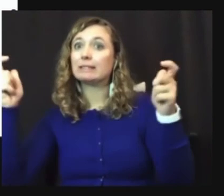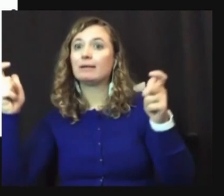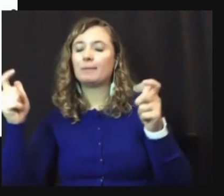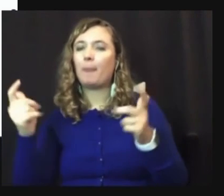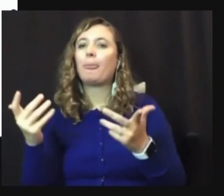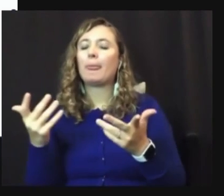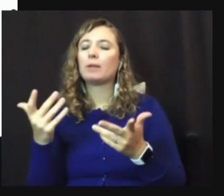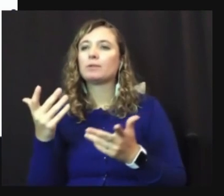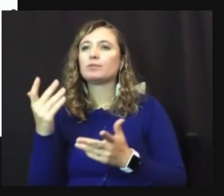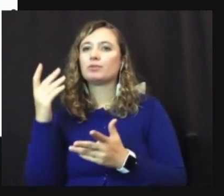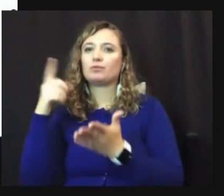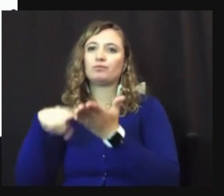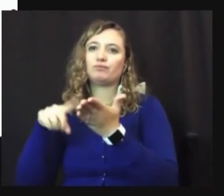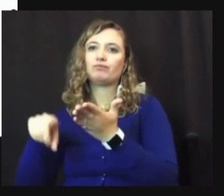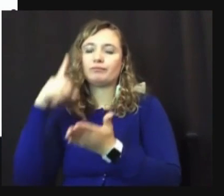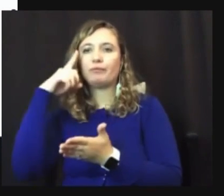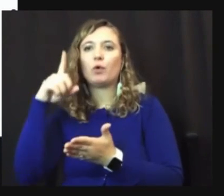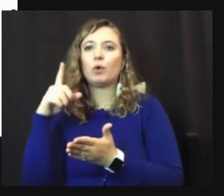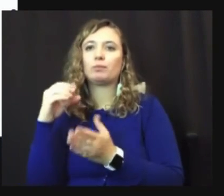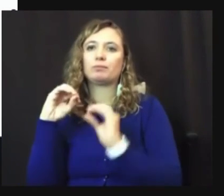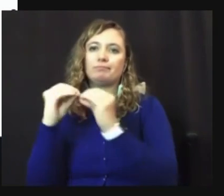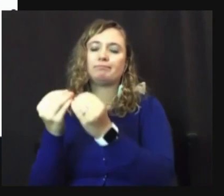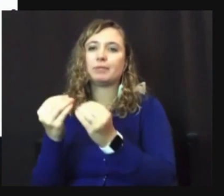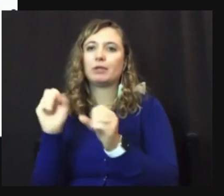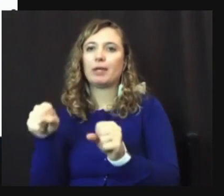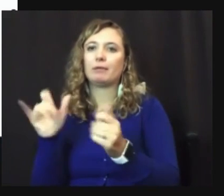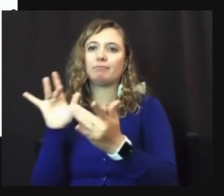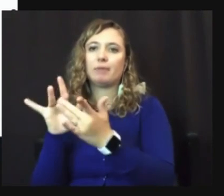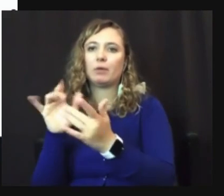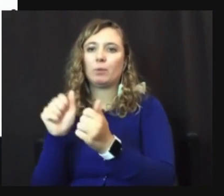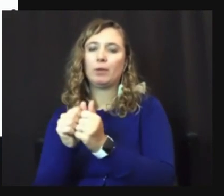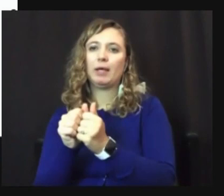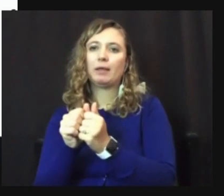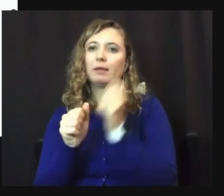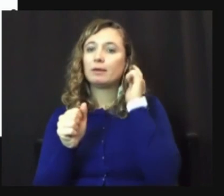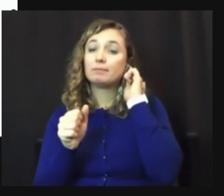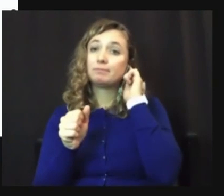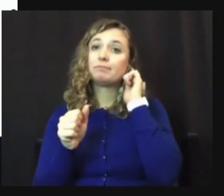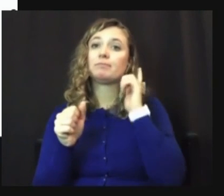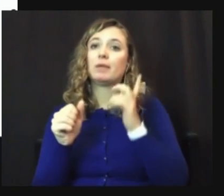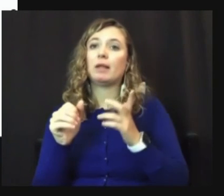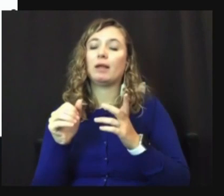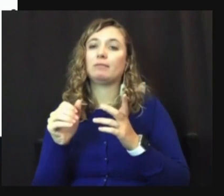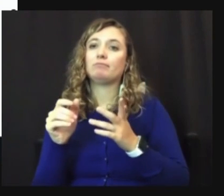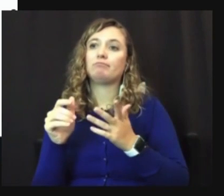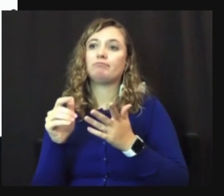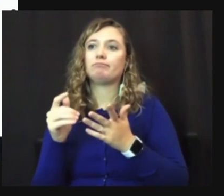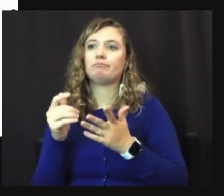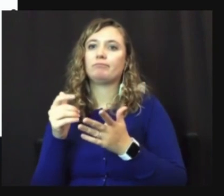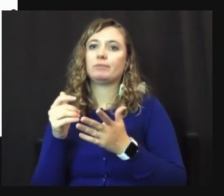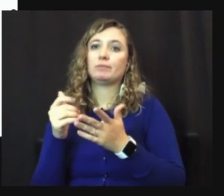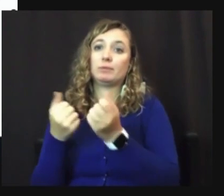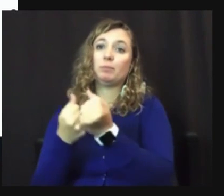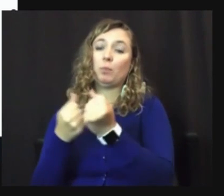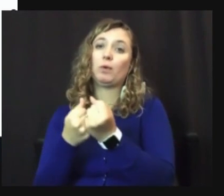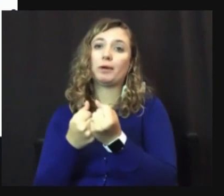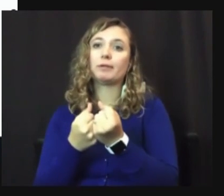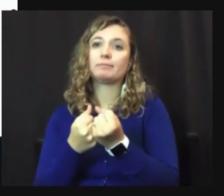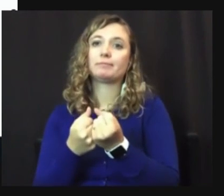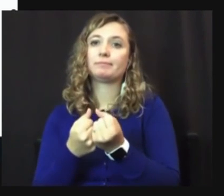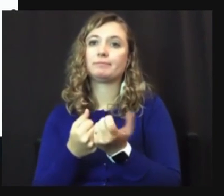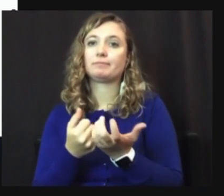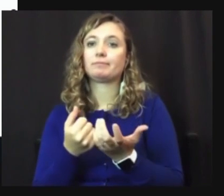looking into organizations. I think you can connect with some autism organizations to find support in